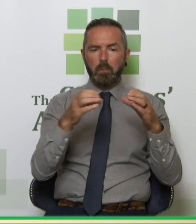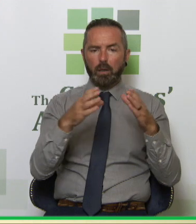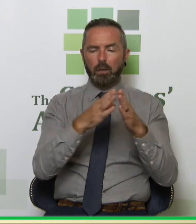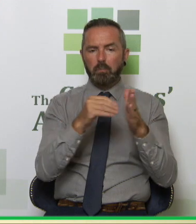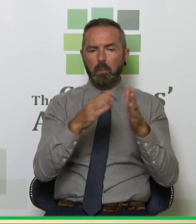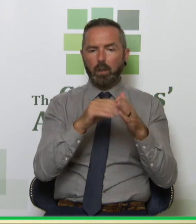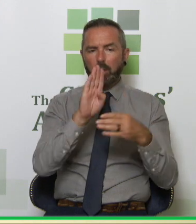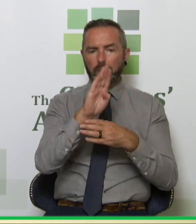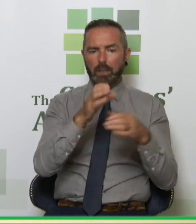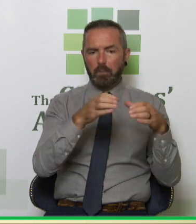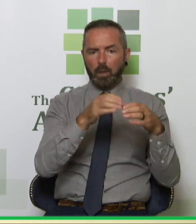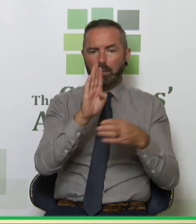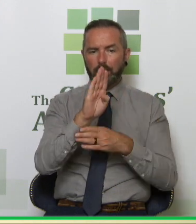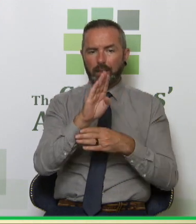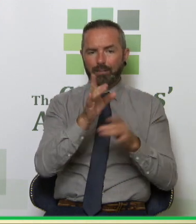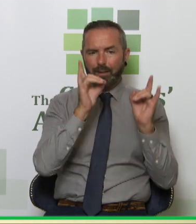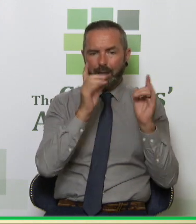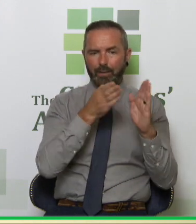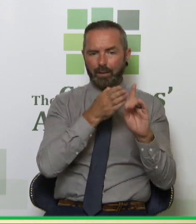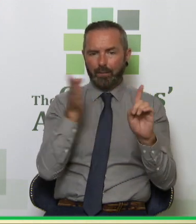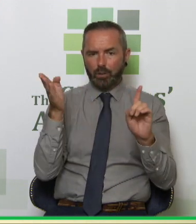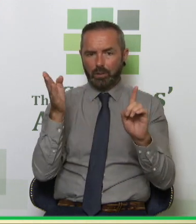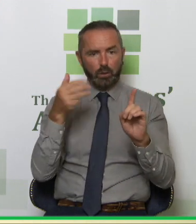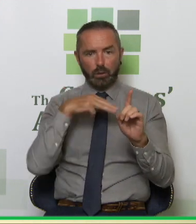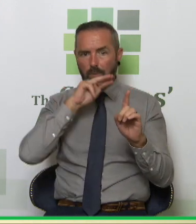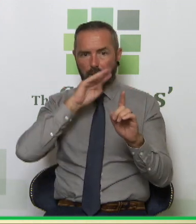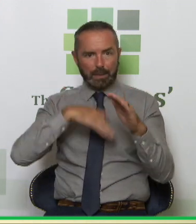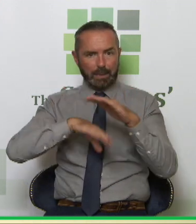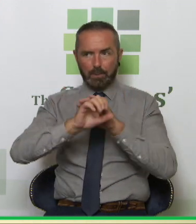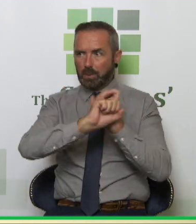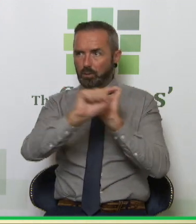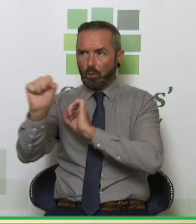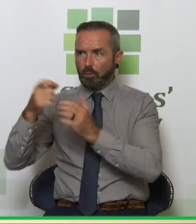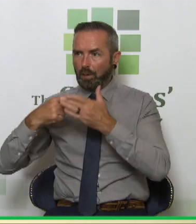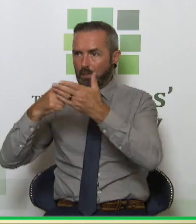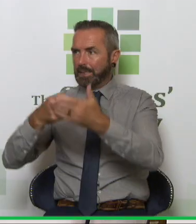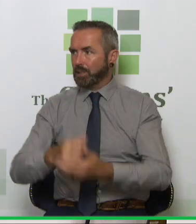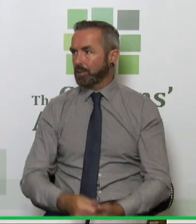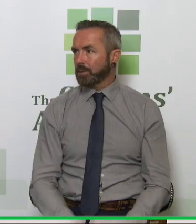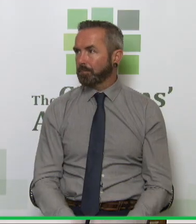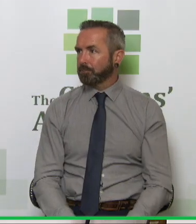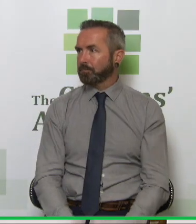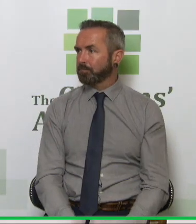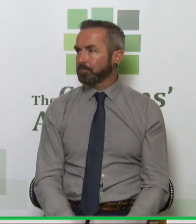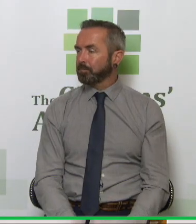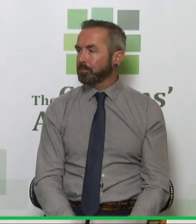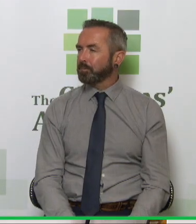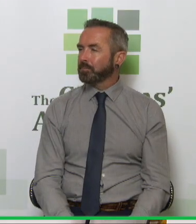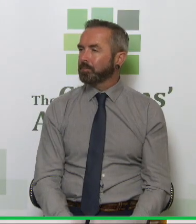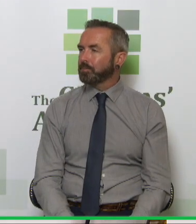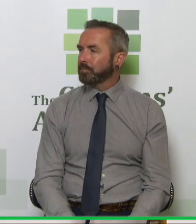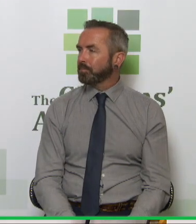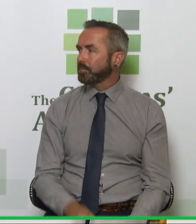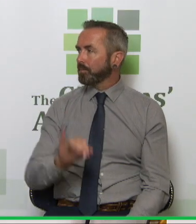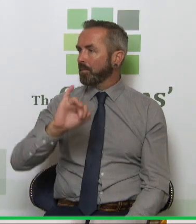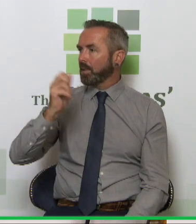one planned for by the government. That doesn't limit or constrain what the Citizens' Assembly can make a recommendation about. Absolutely. Okay, Ian,